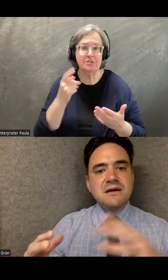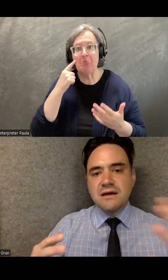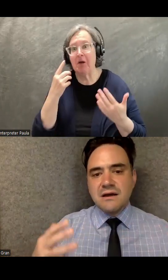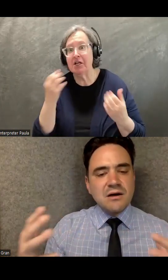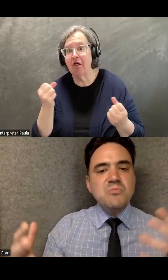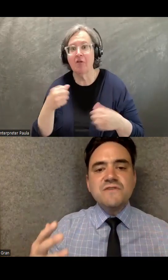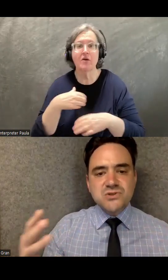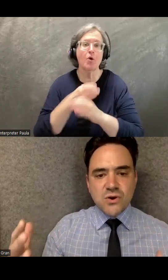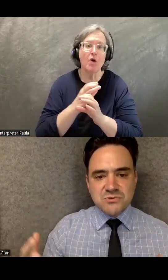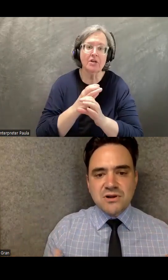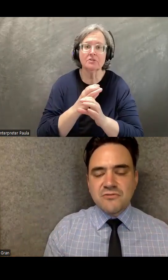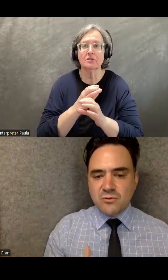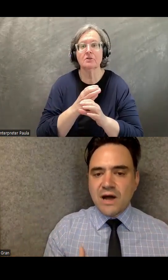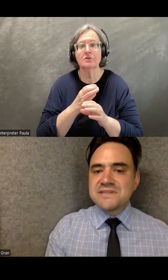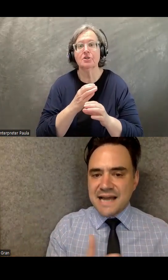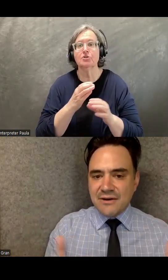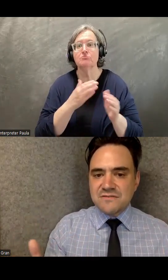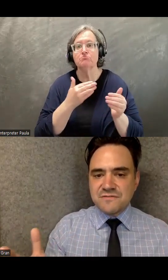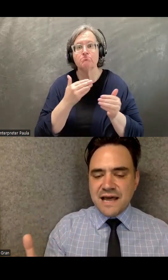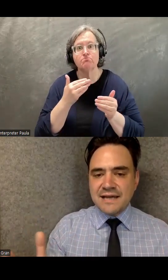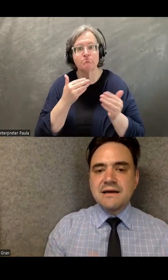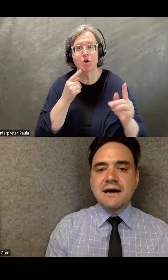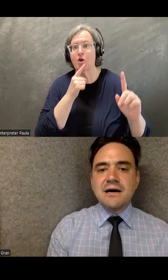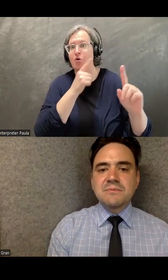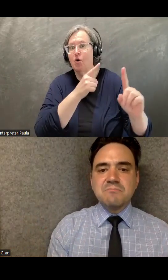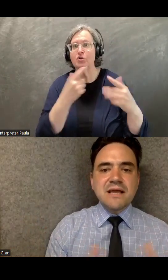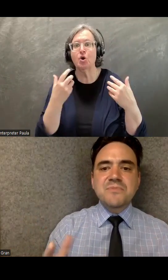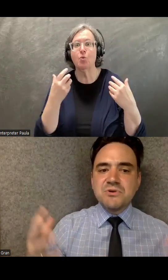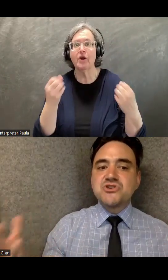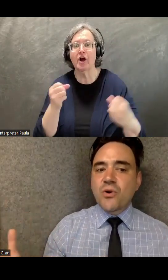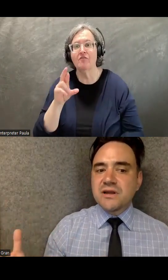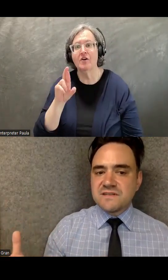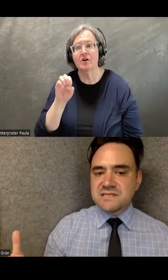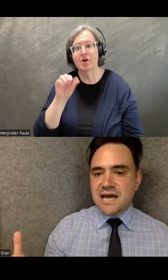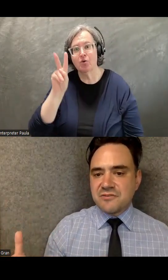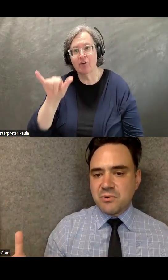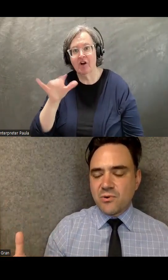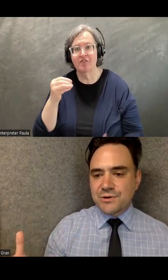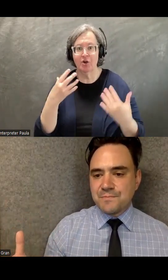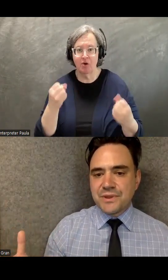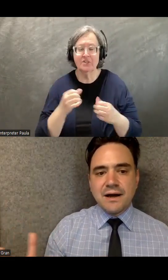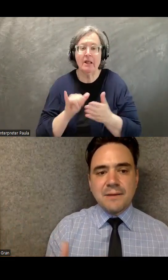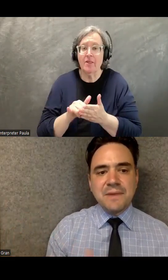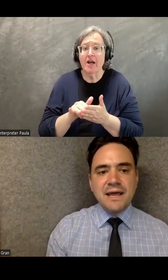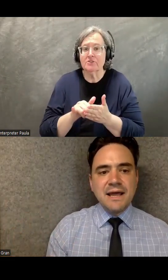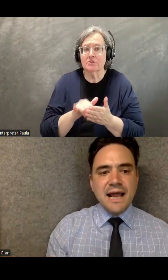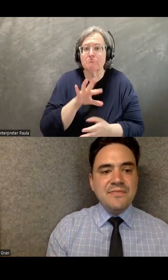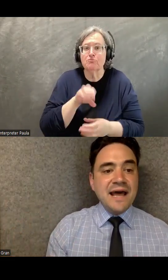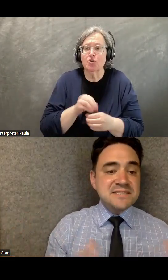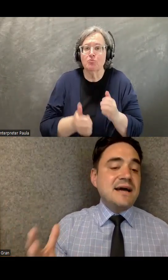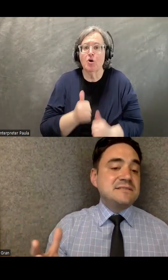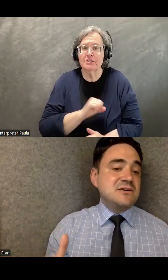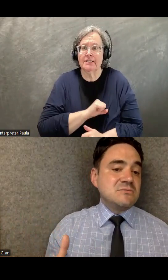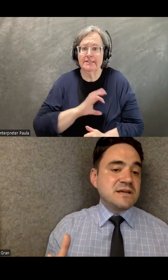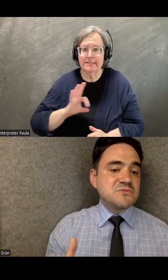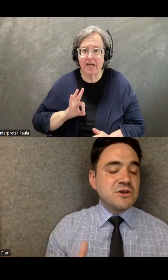crisis, moving towards recovery and wellness out of that, make up the majority of the staff and board. And